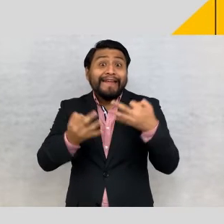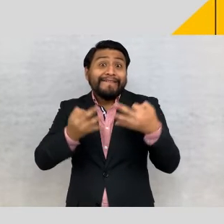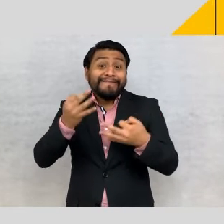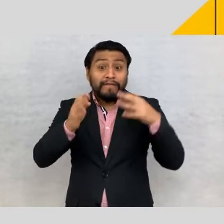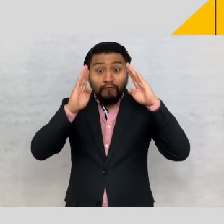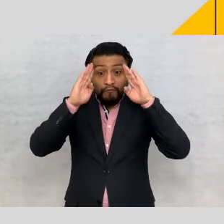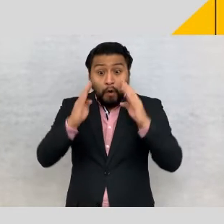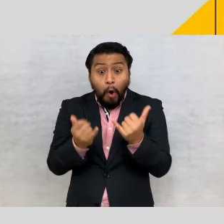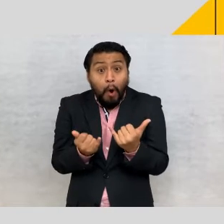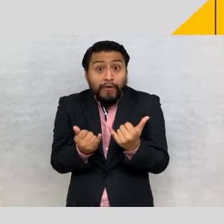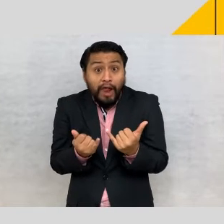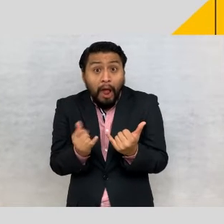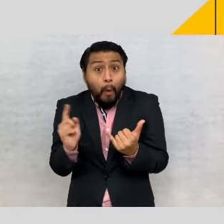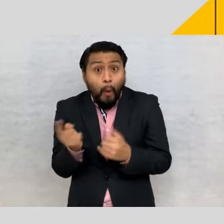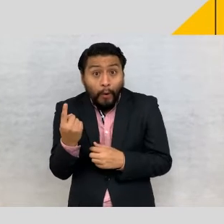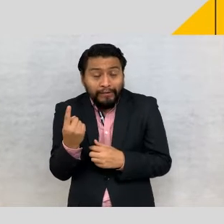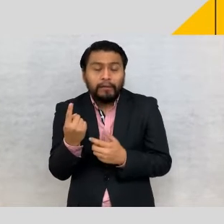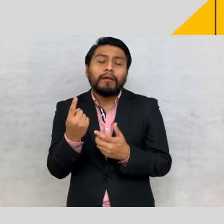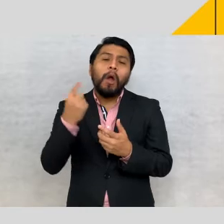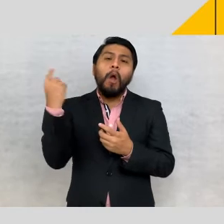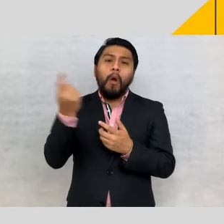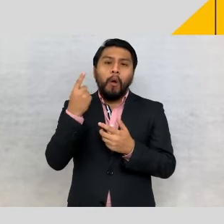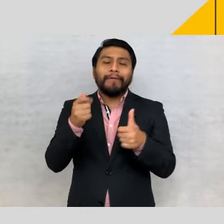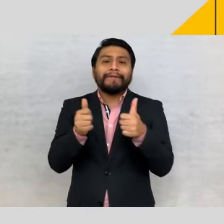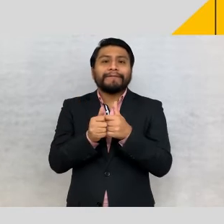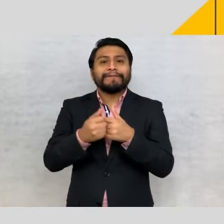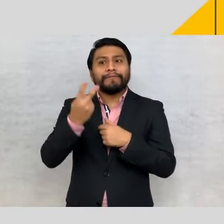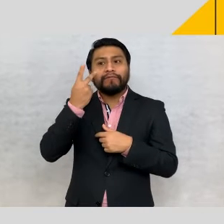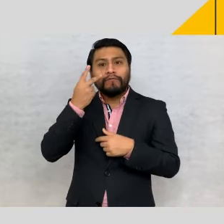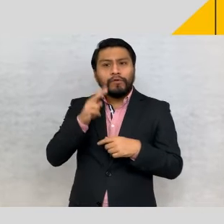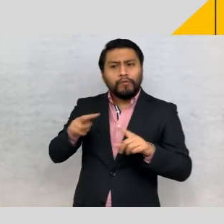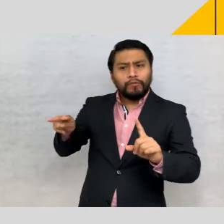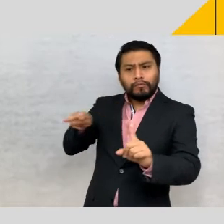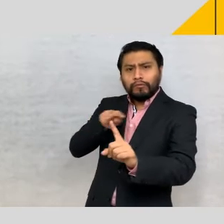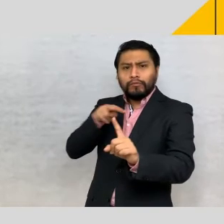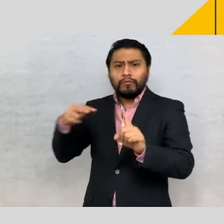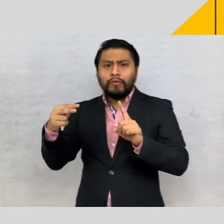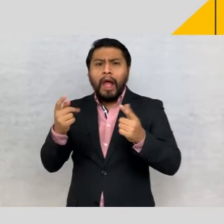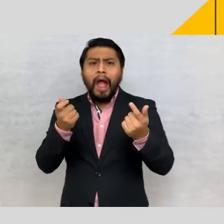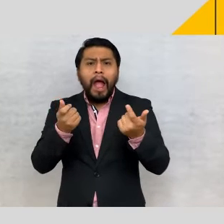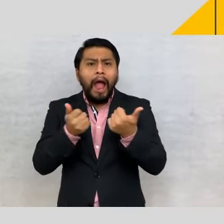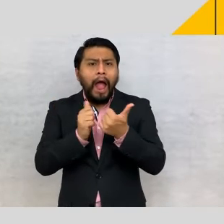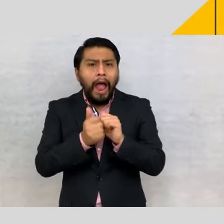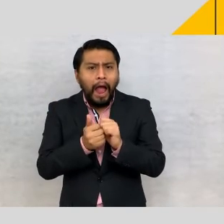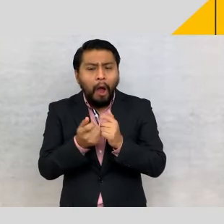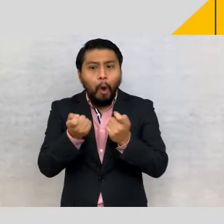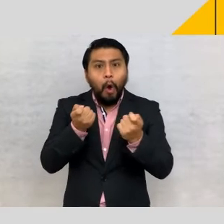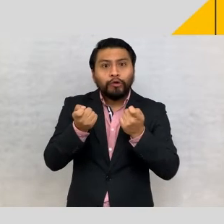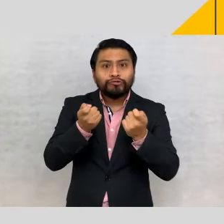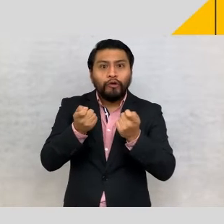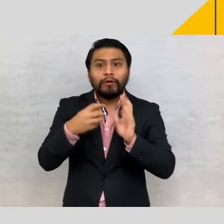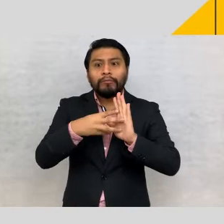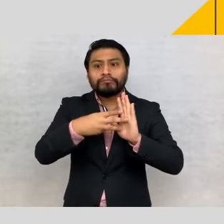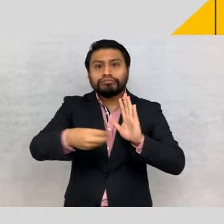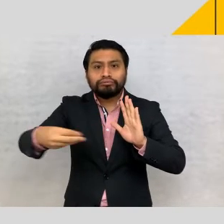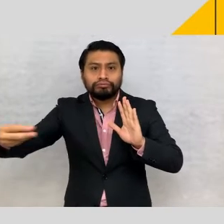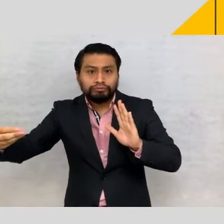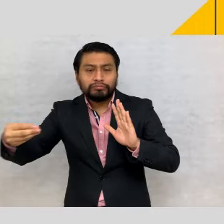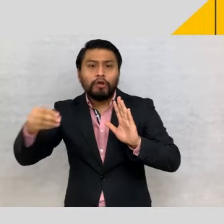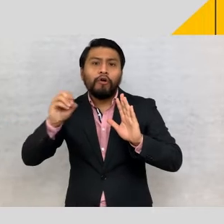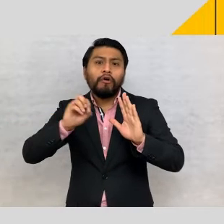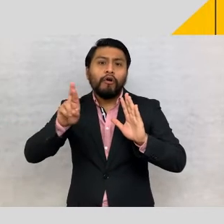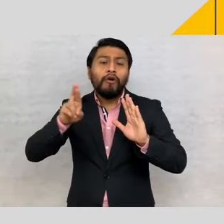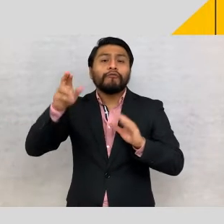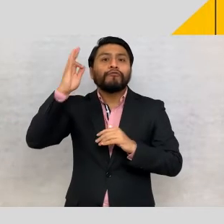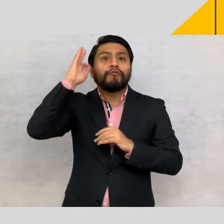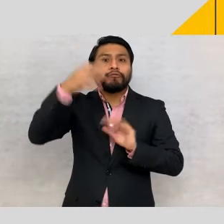day, it is always with a view to the control of reproduction or of the product of future